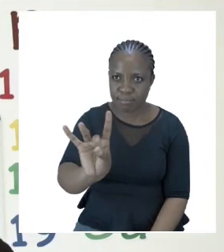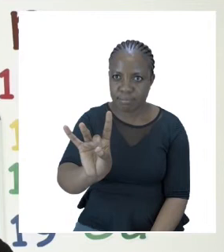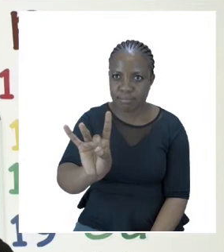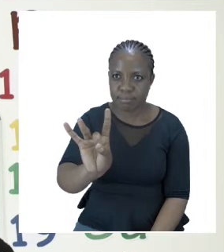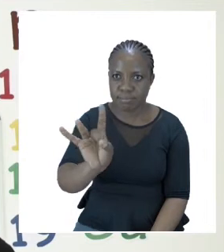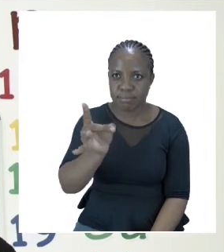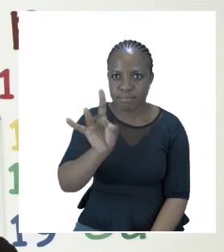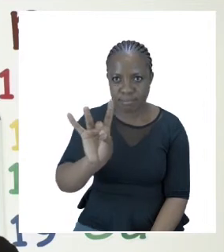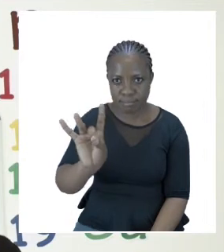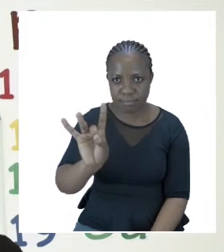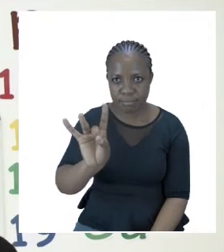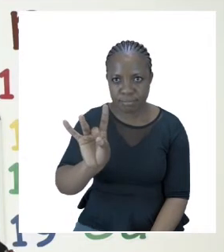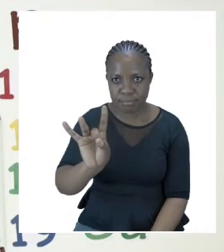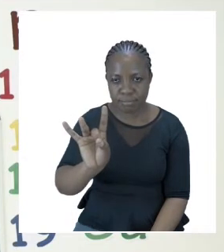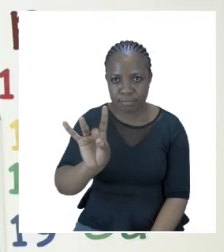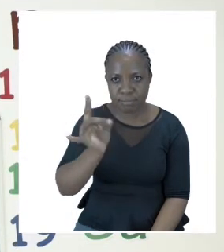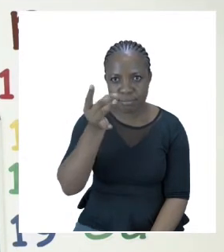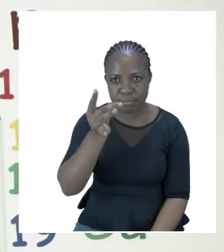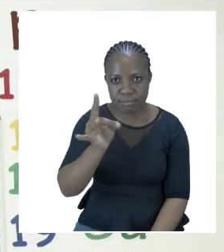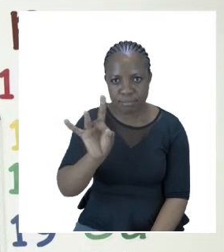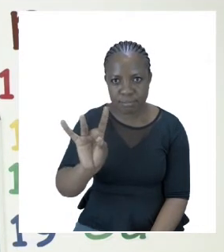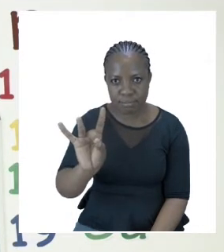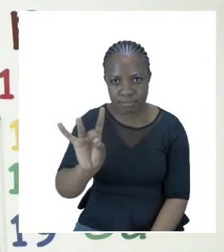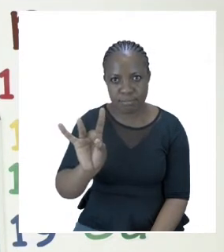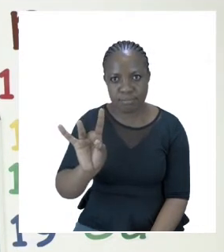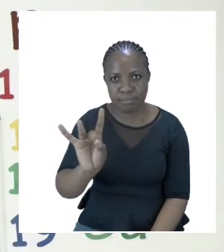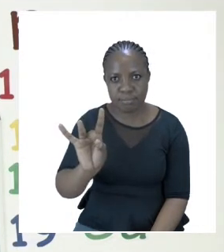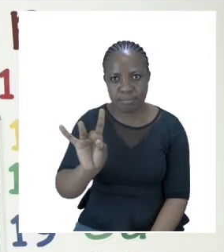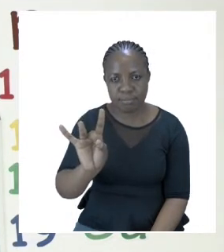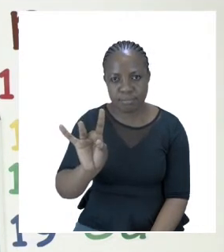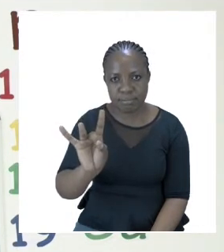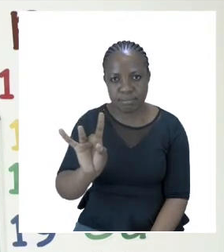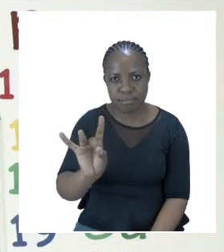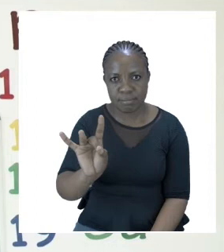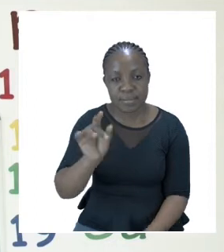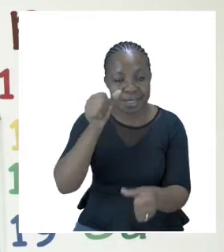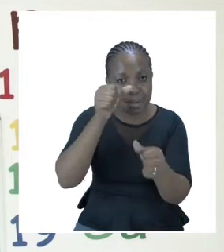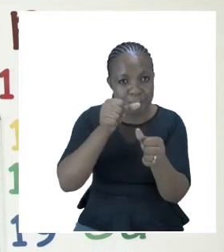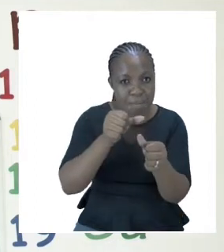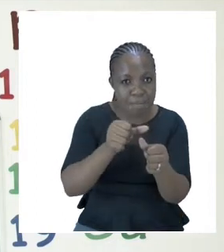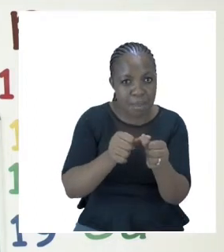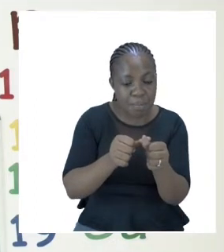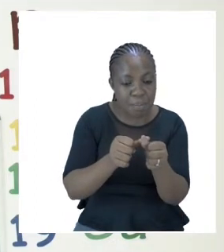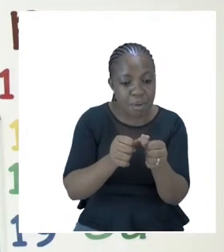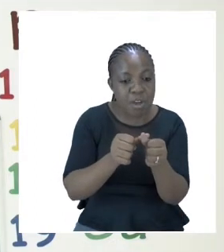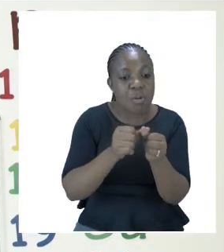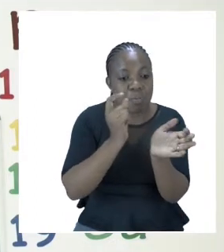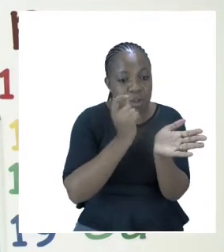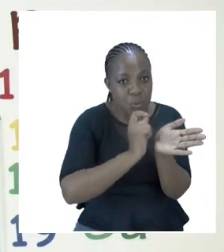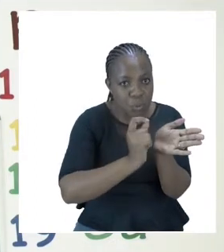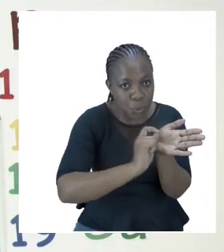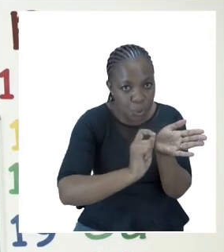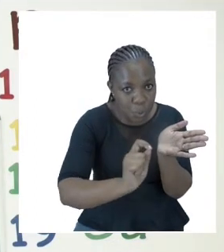Now remember, at the bottom we want to see how you got your answer. So we will write the